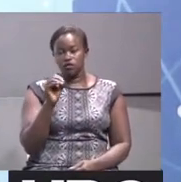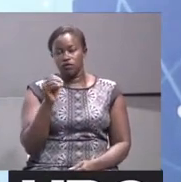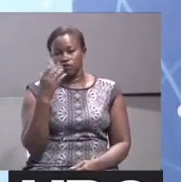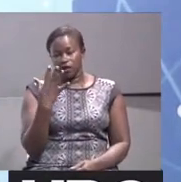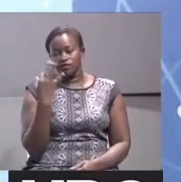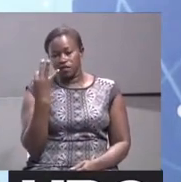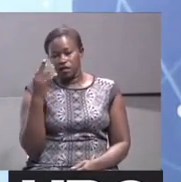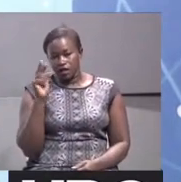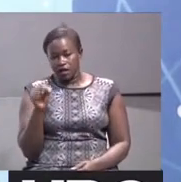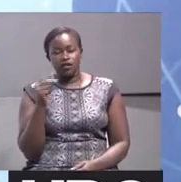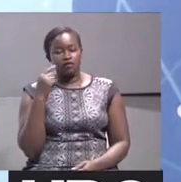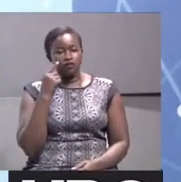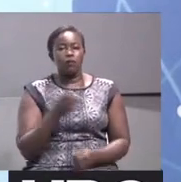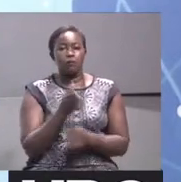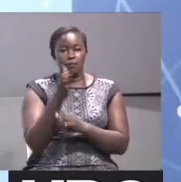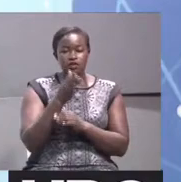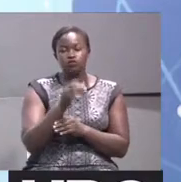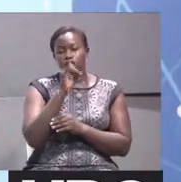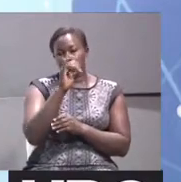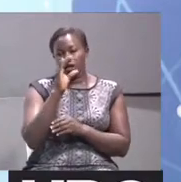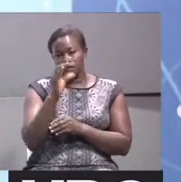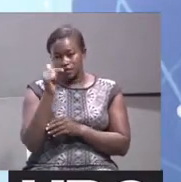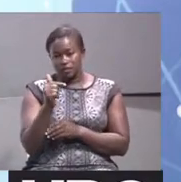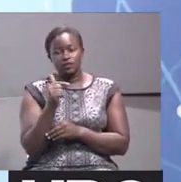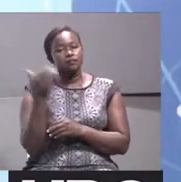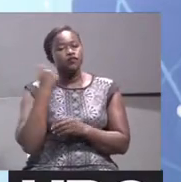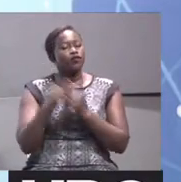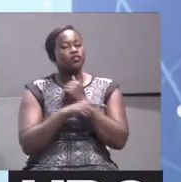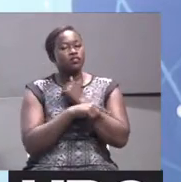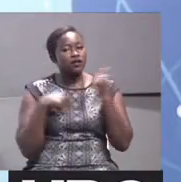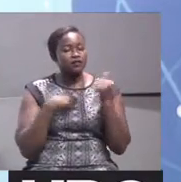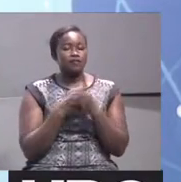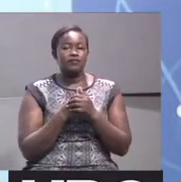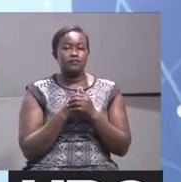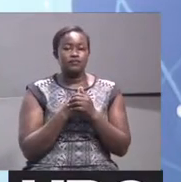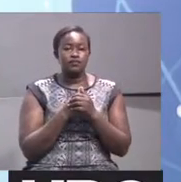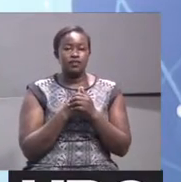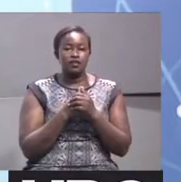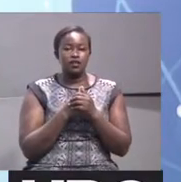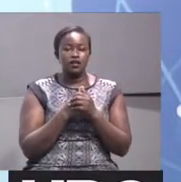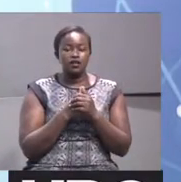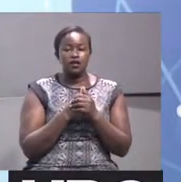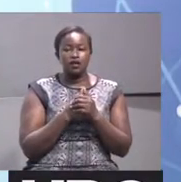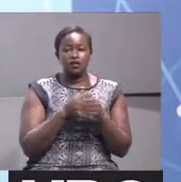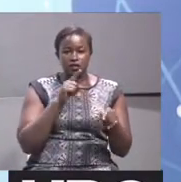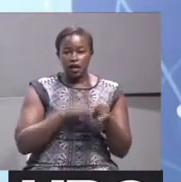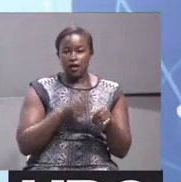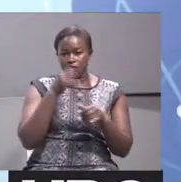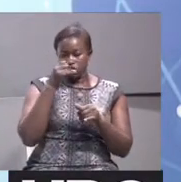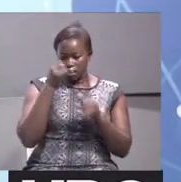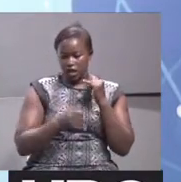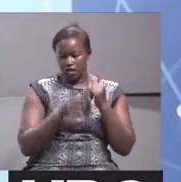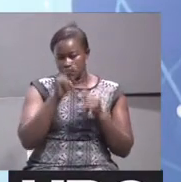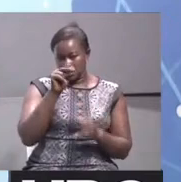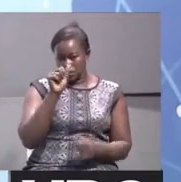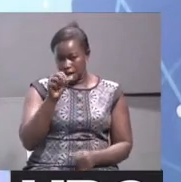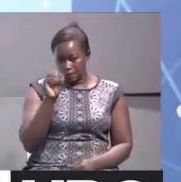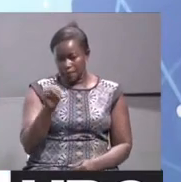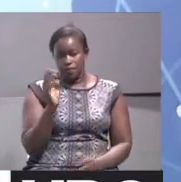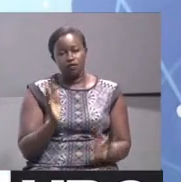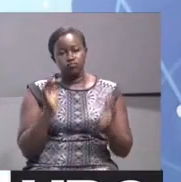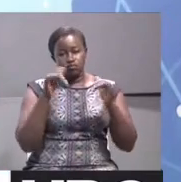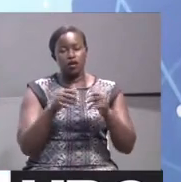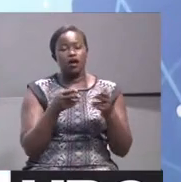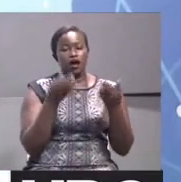UG0053N belonging to the Ministry of ICT that was stolen at the climax of the Non-Aligned Movement Summit that was held